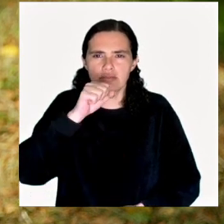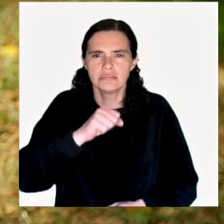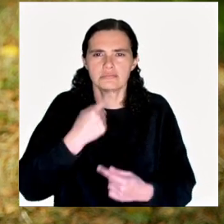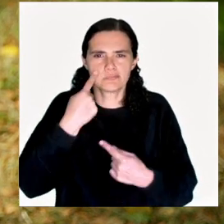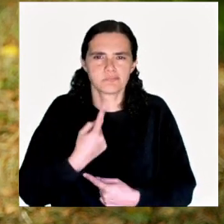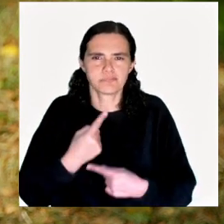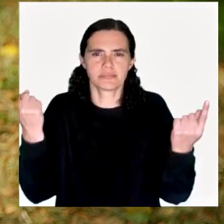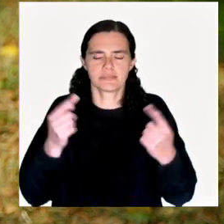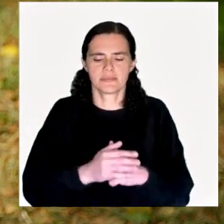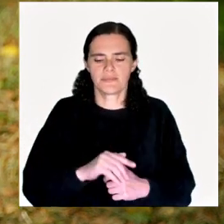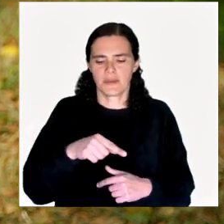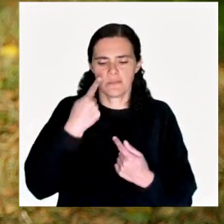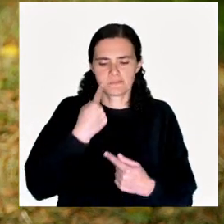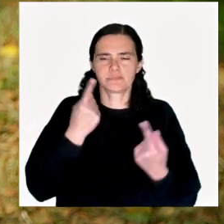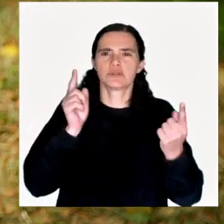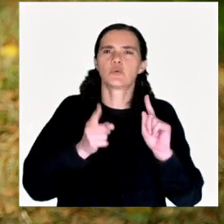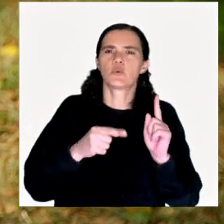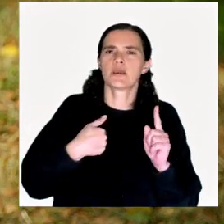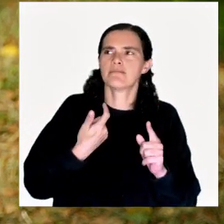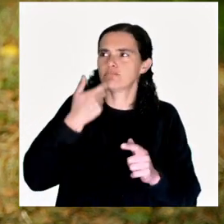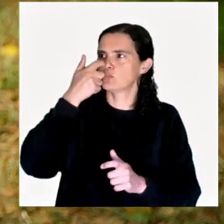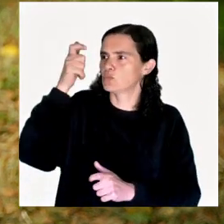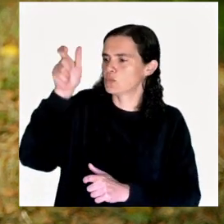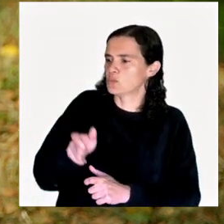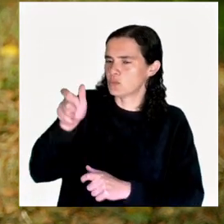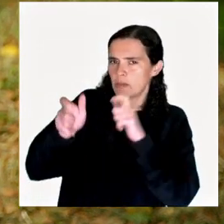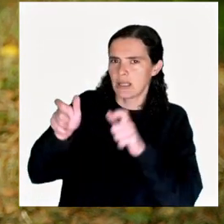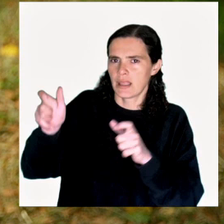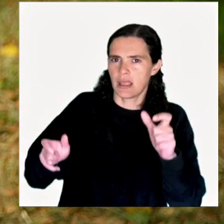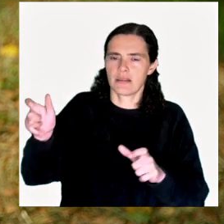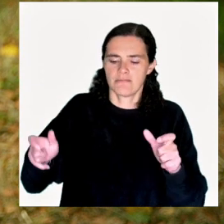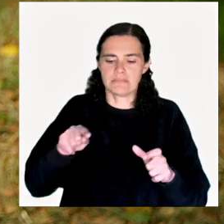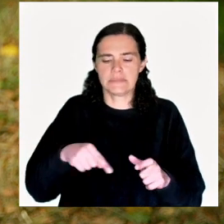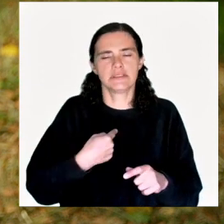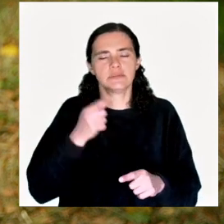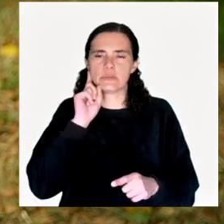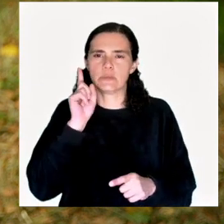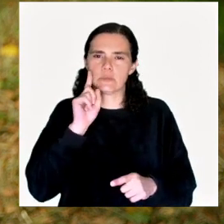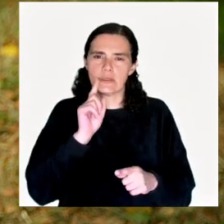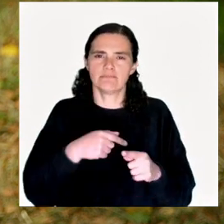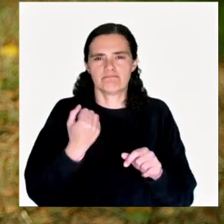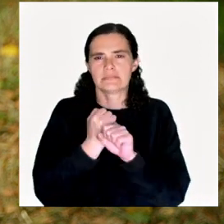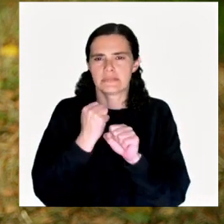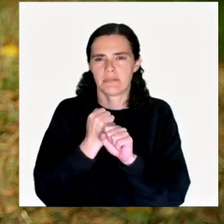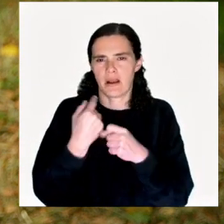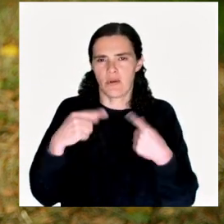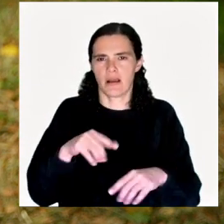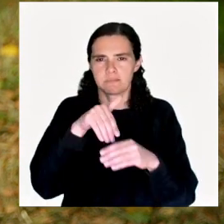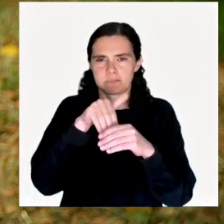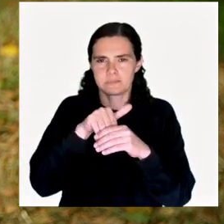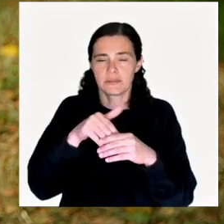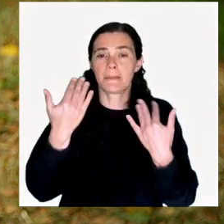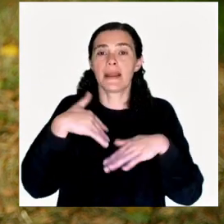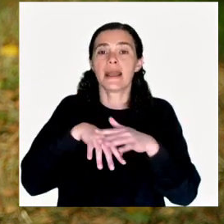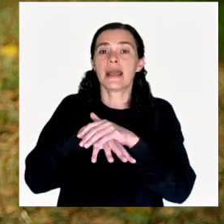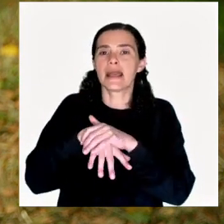up the notion of humankind is an important aspect of the work. But the